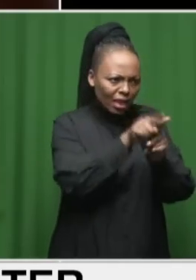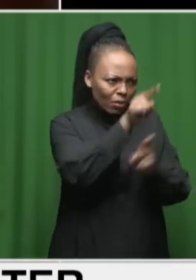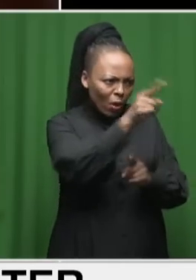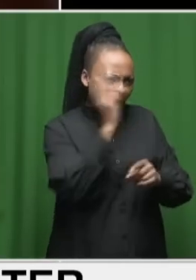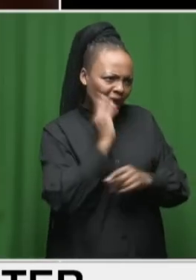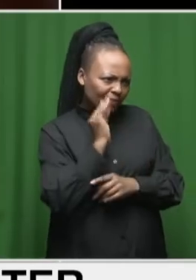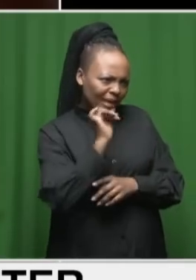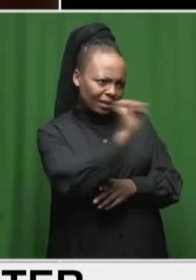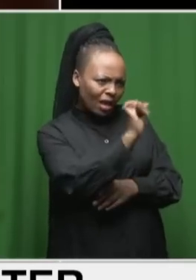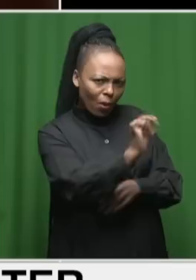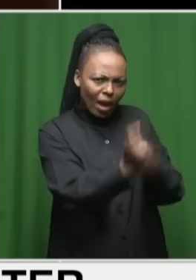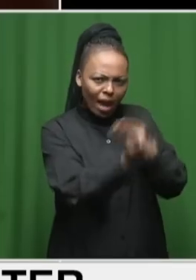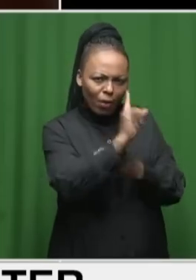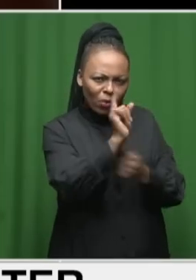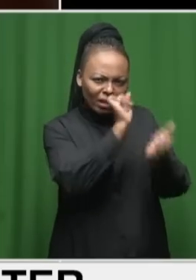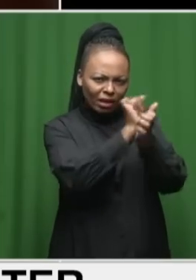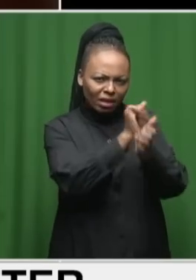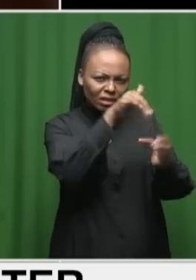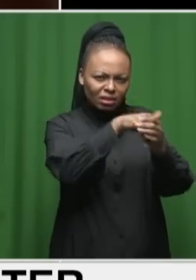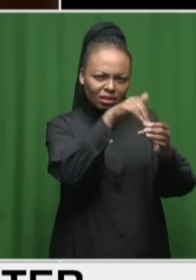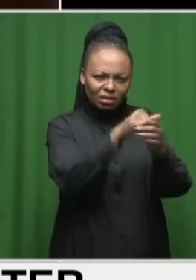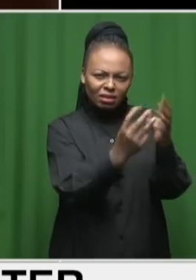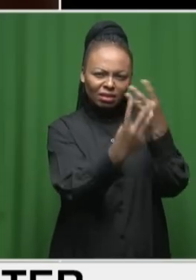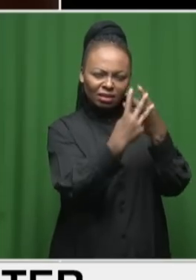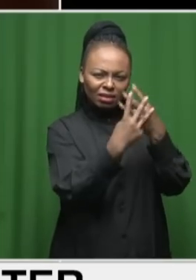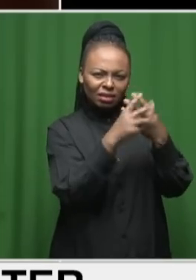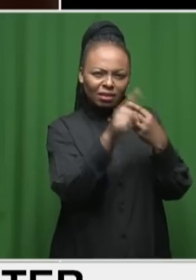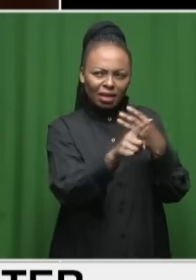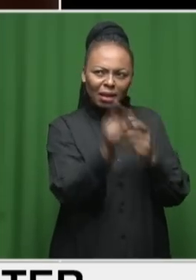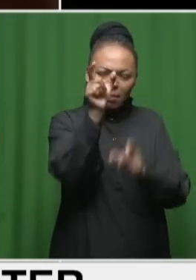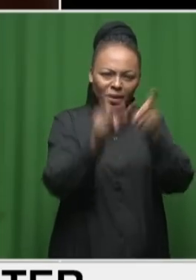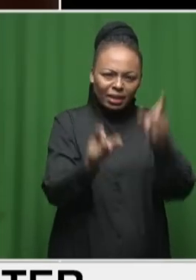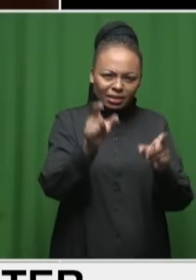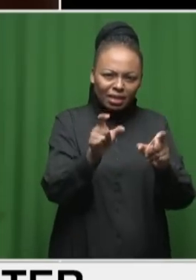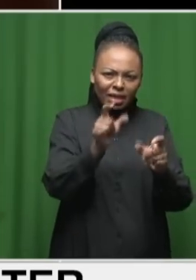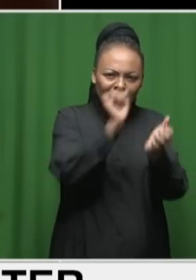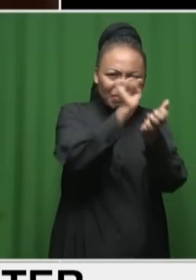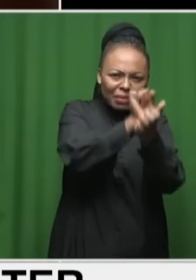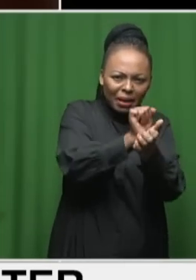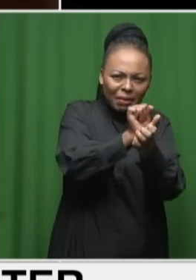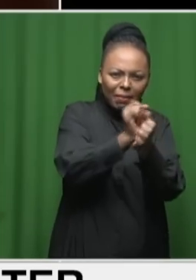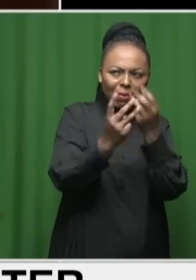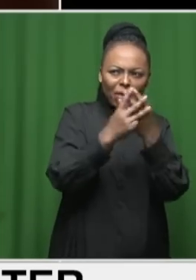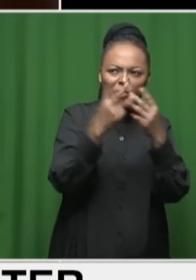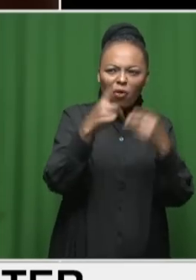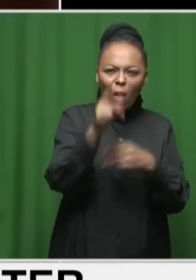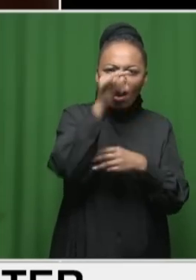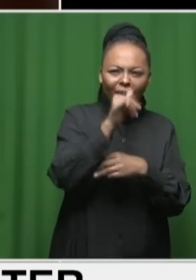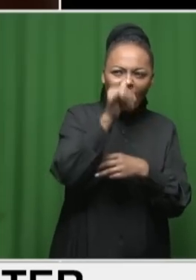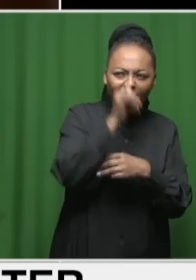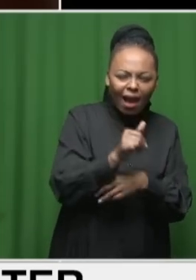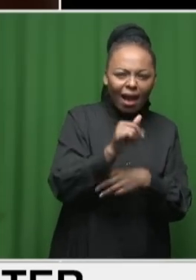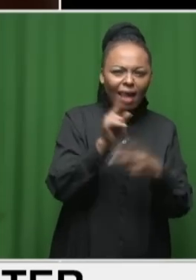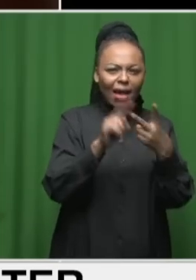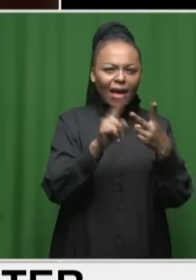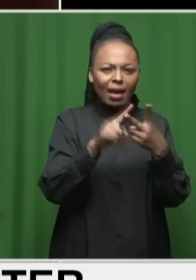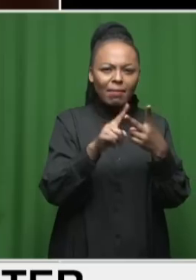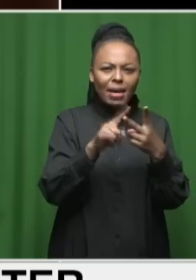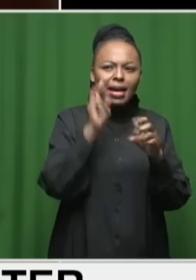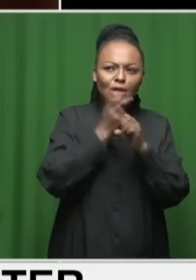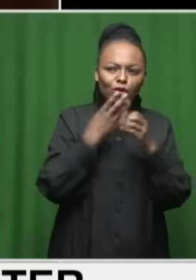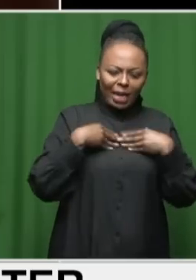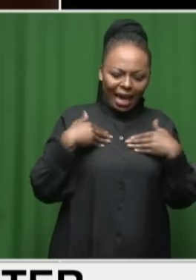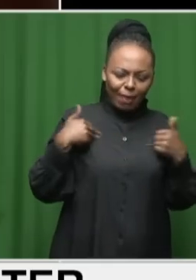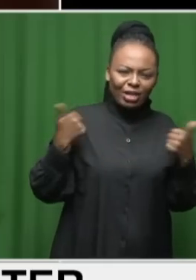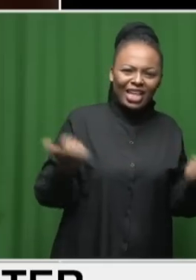on in these centers, people go in there sentenced for crimes and they are supposed to be rehabilitated